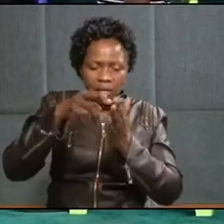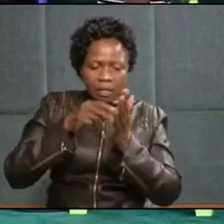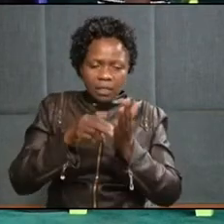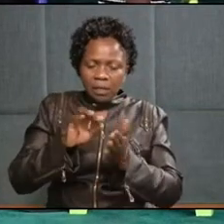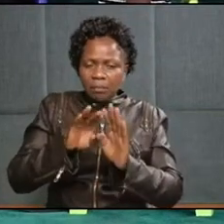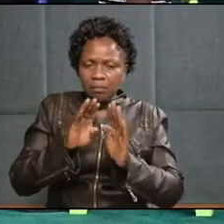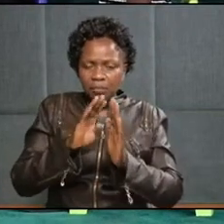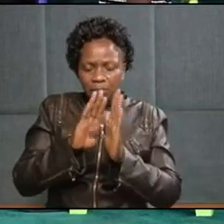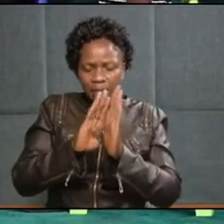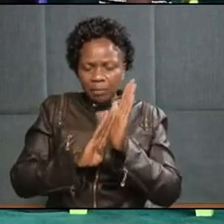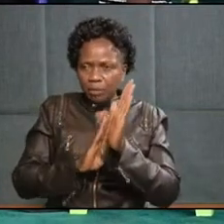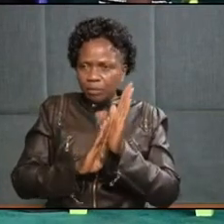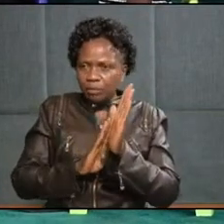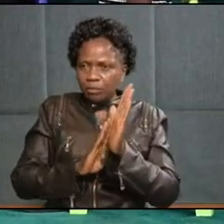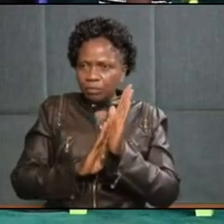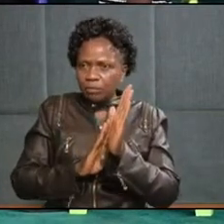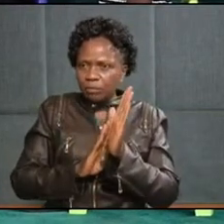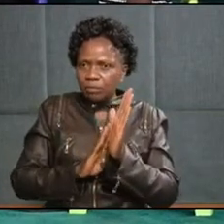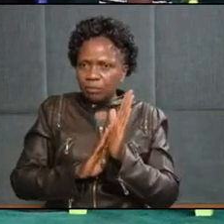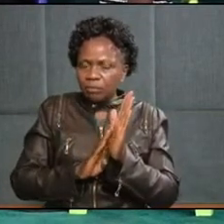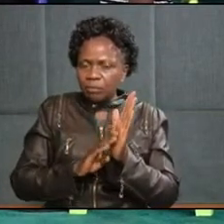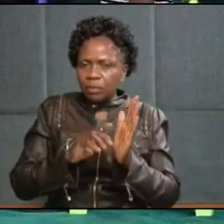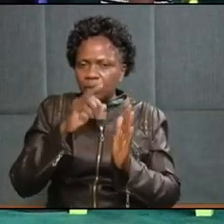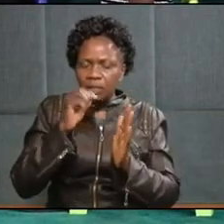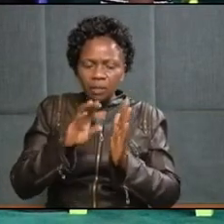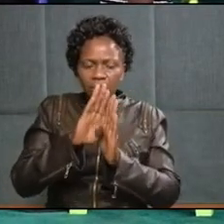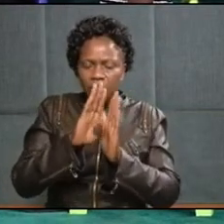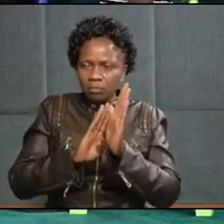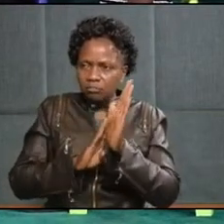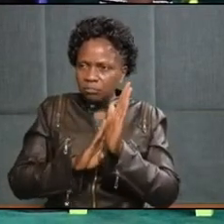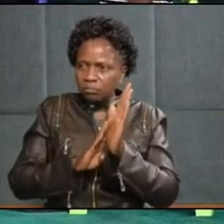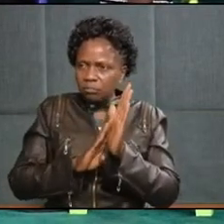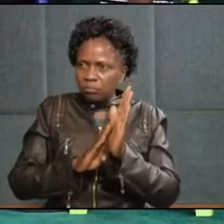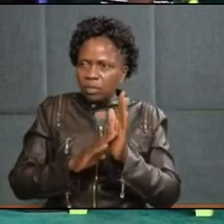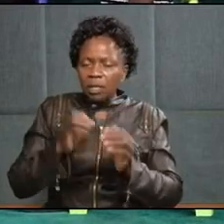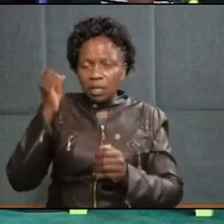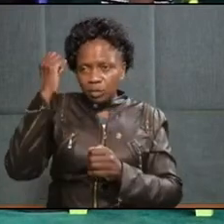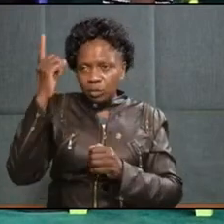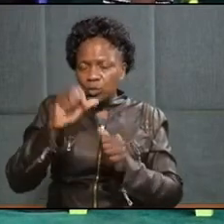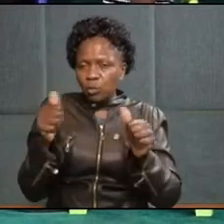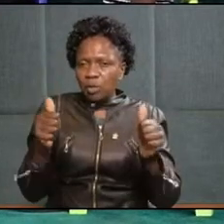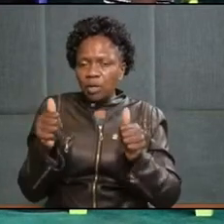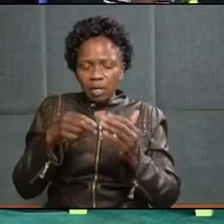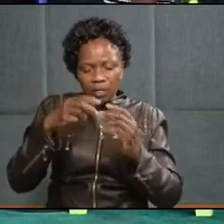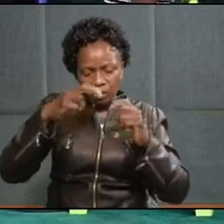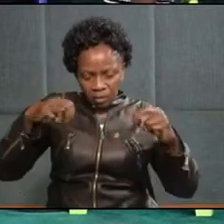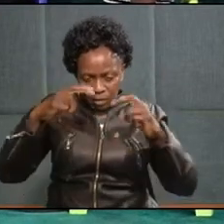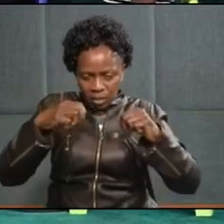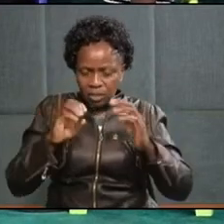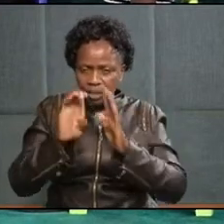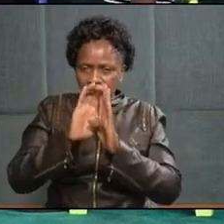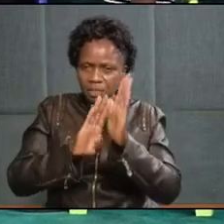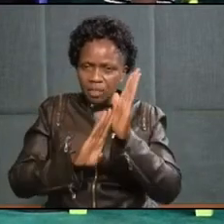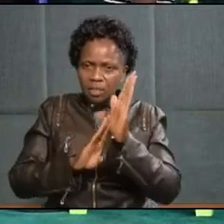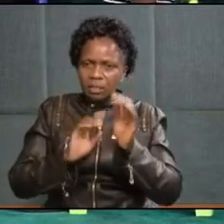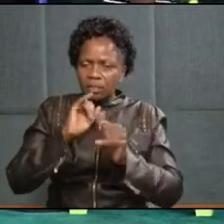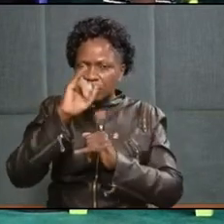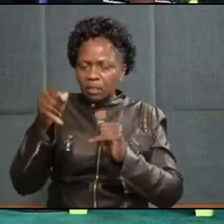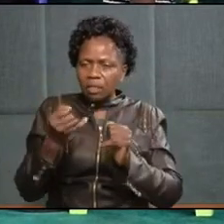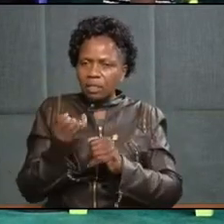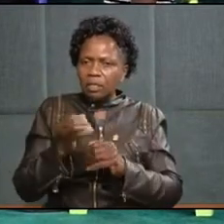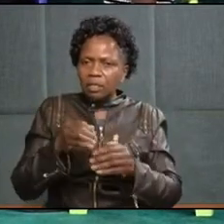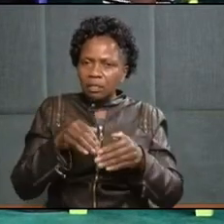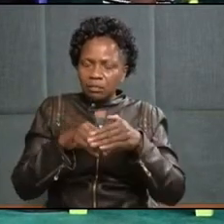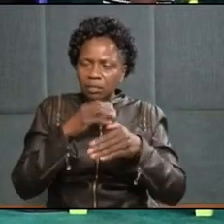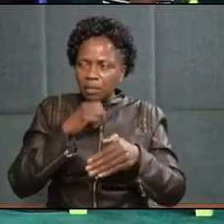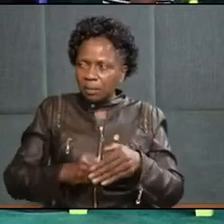the Bible and he went to the Word of God and understood the Word of God and searched the scriptures just like the Bereans.